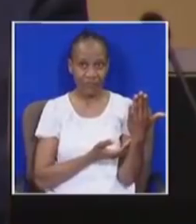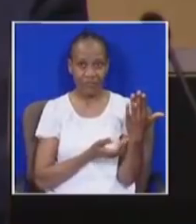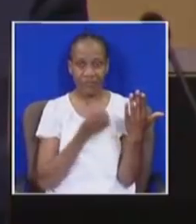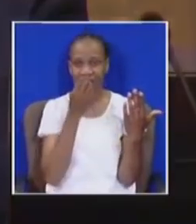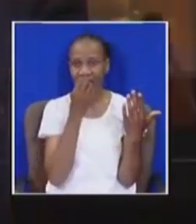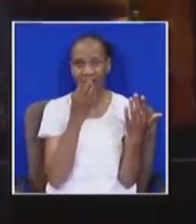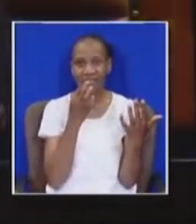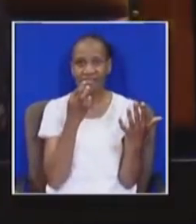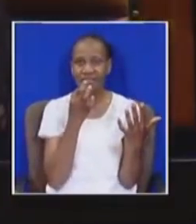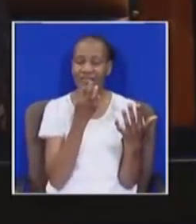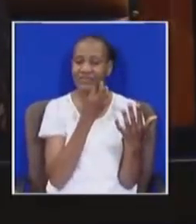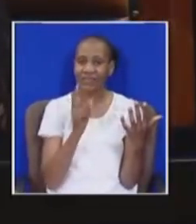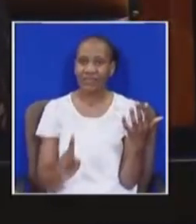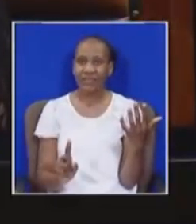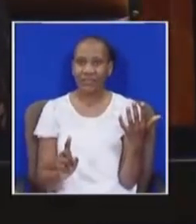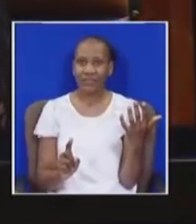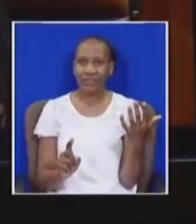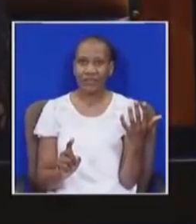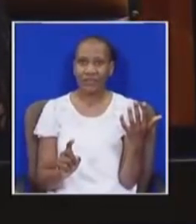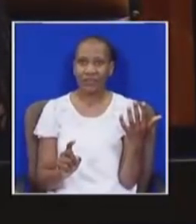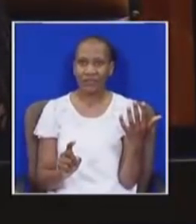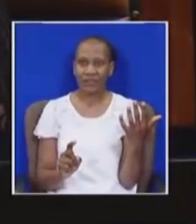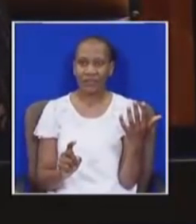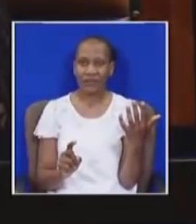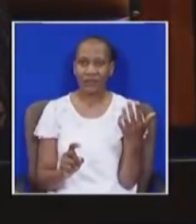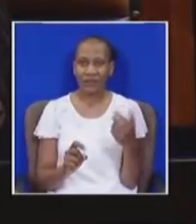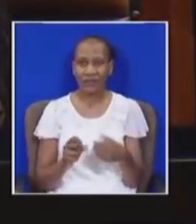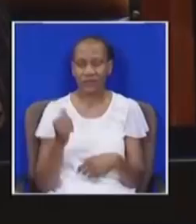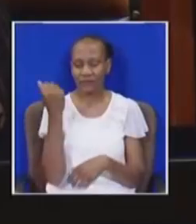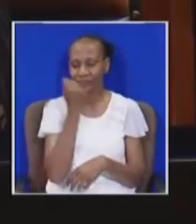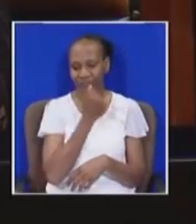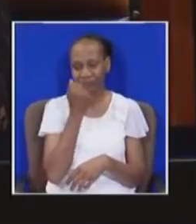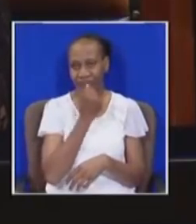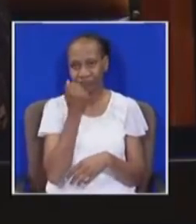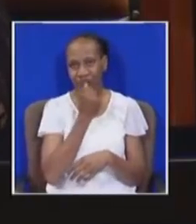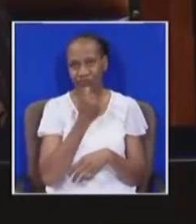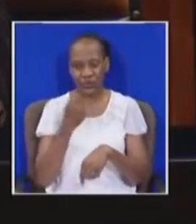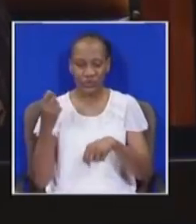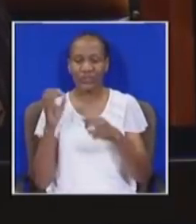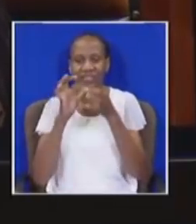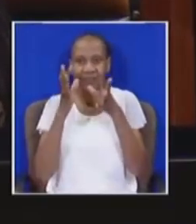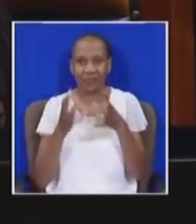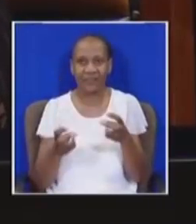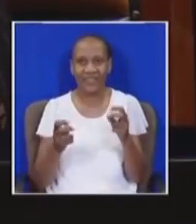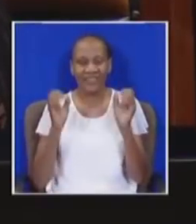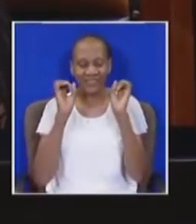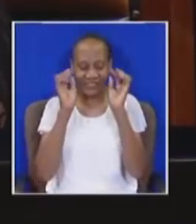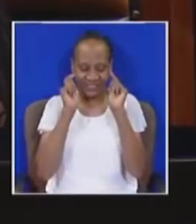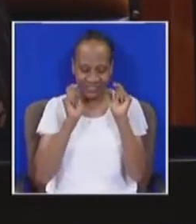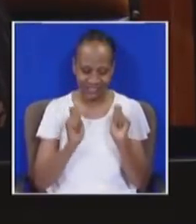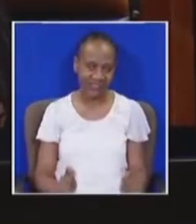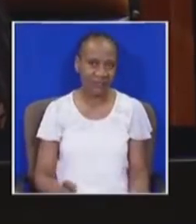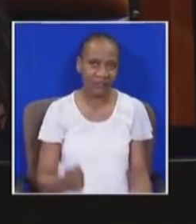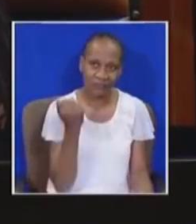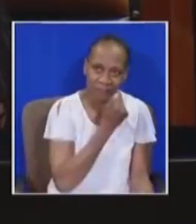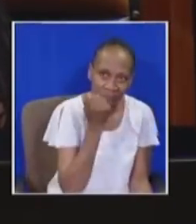a member may not anticipate the discussion of a matter appearing on the order paper or agreed